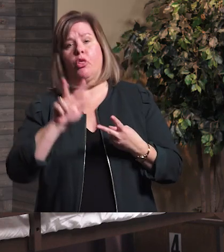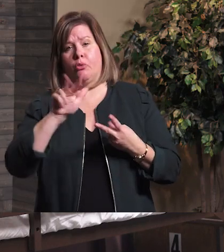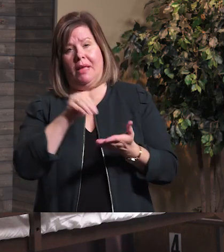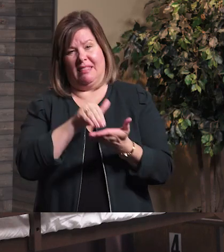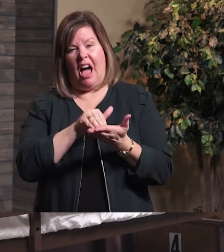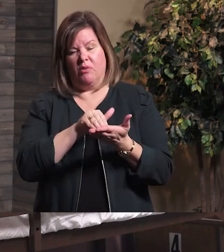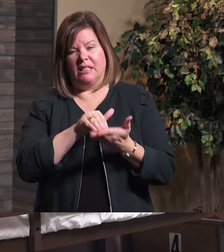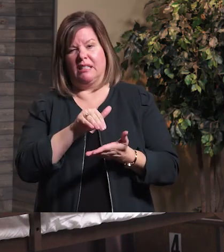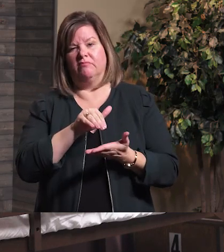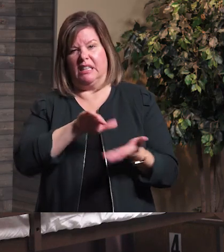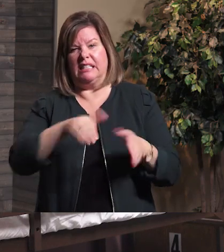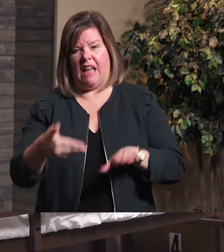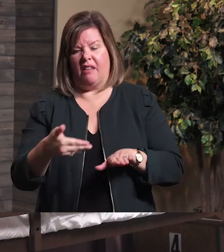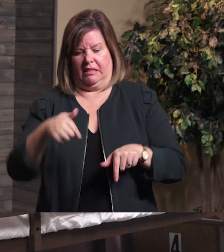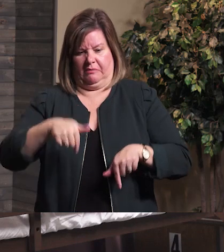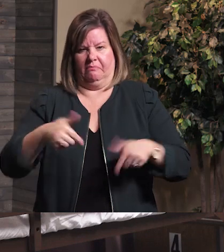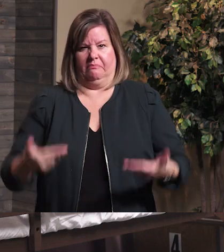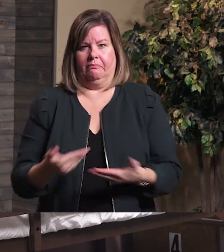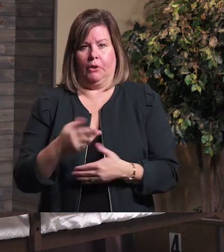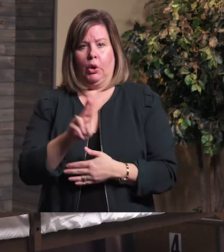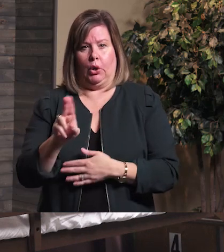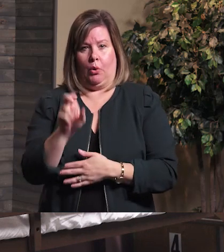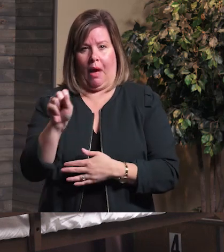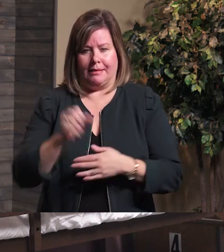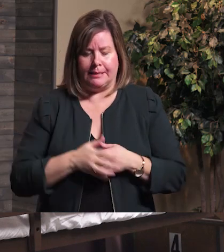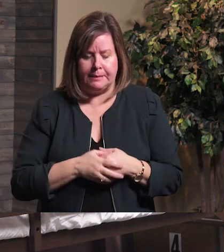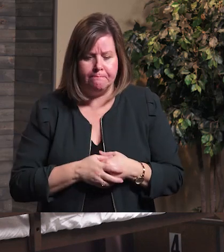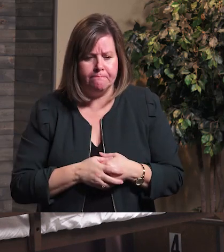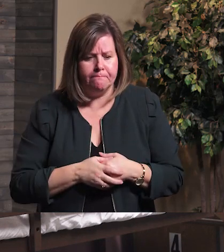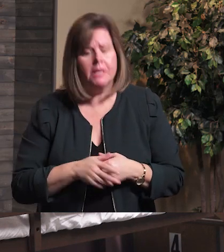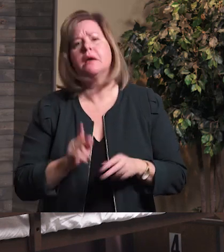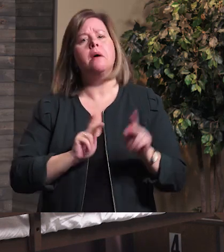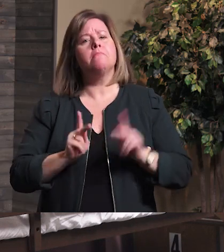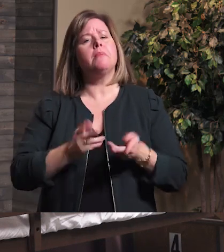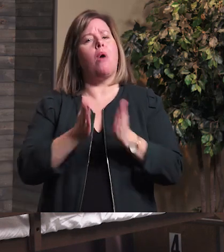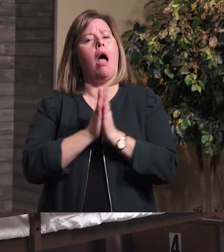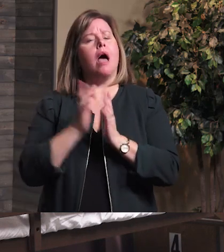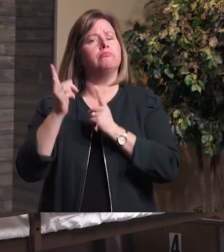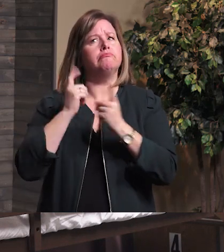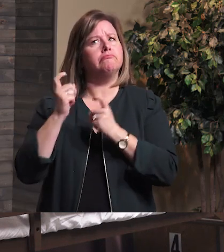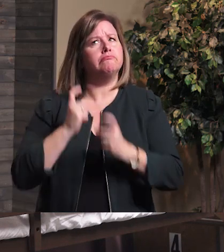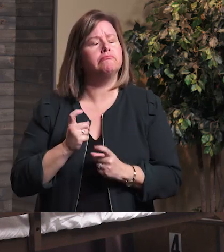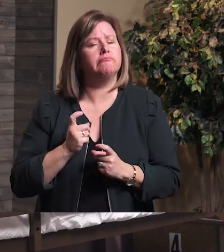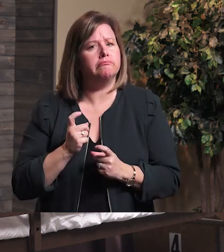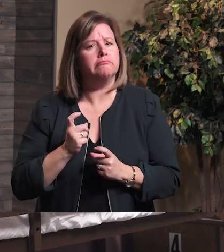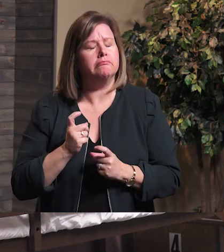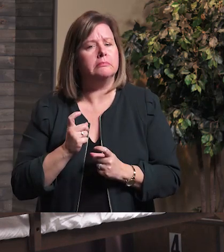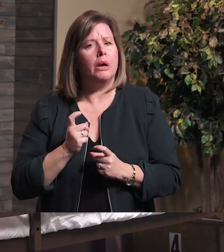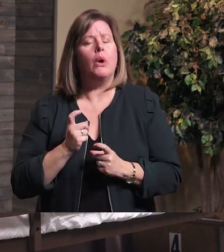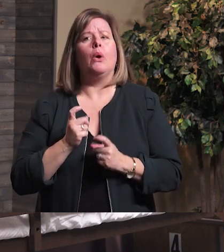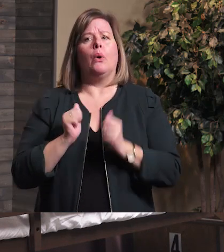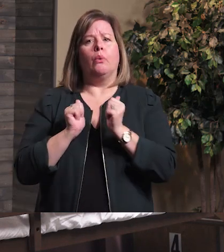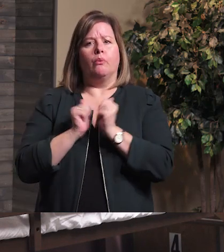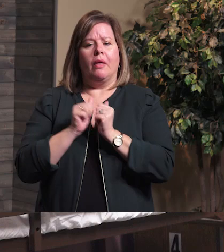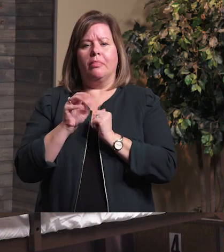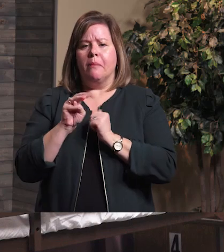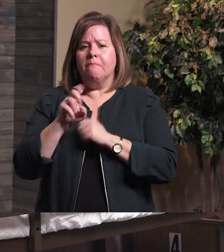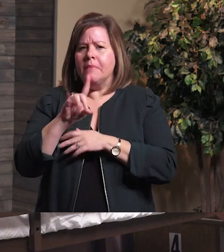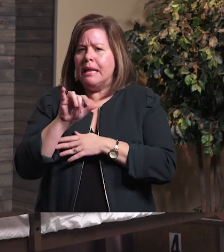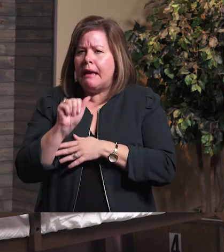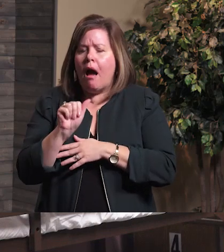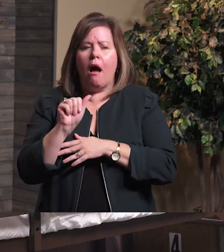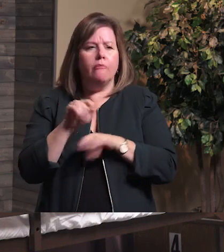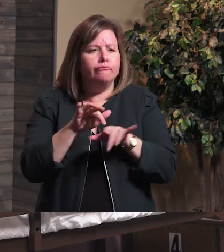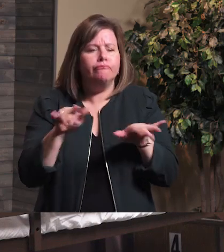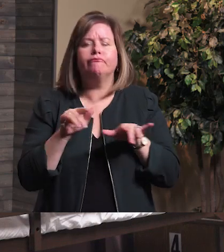3,000 deaths. Now, I've heard a question expressed in a number of arenas and over the media and